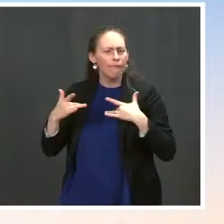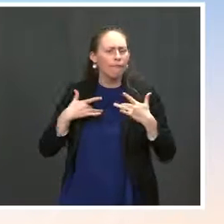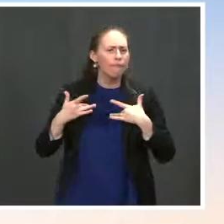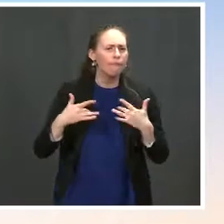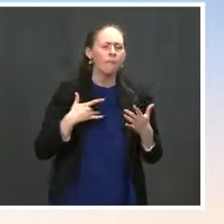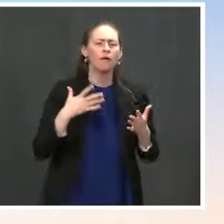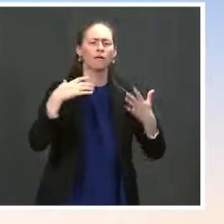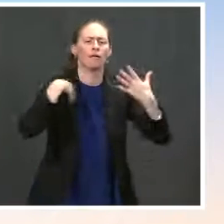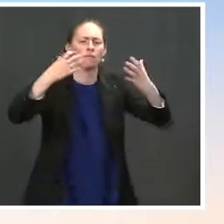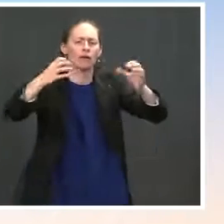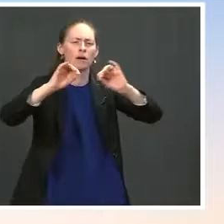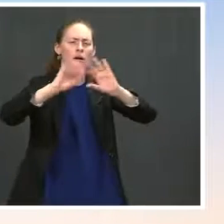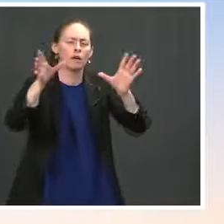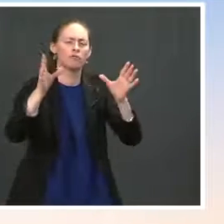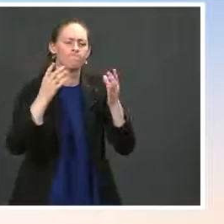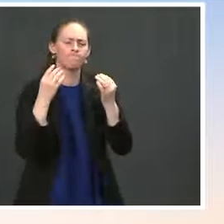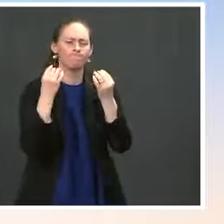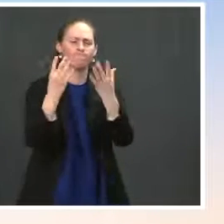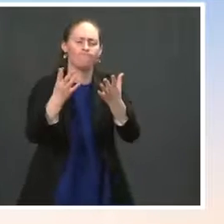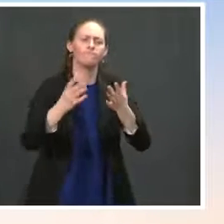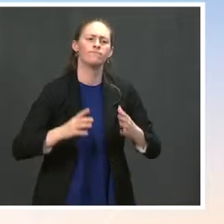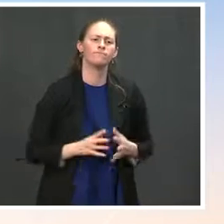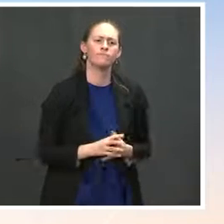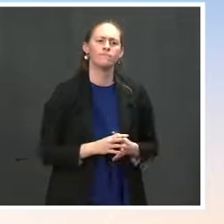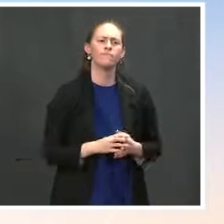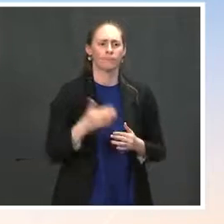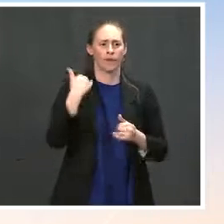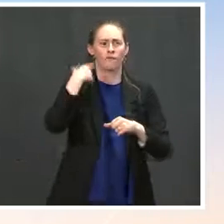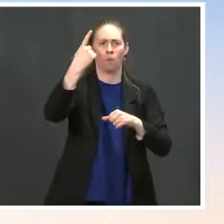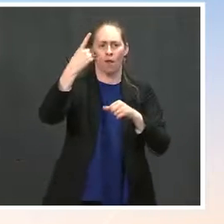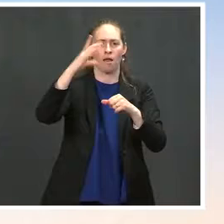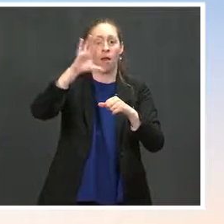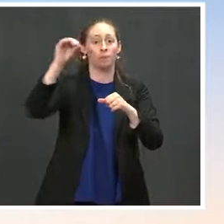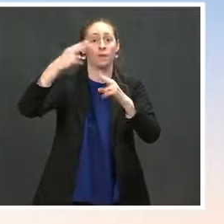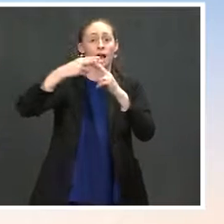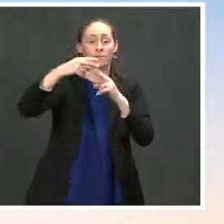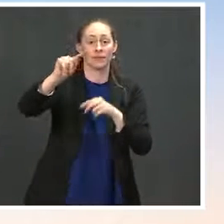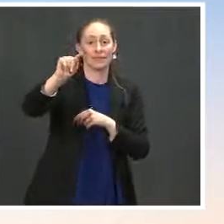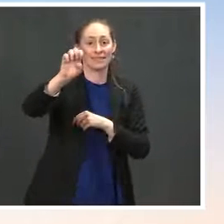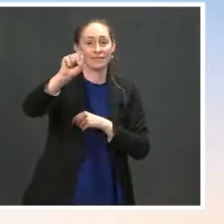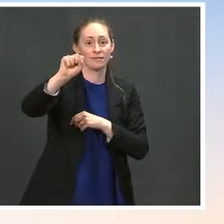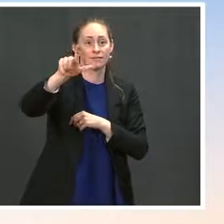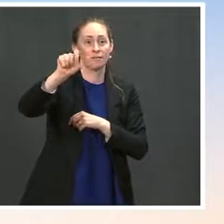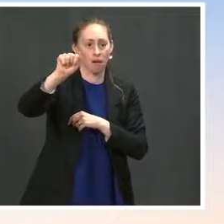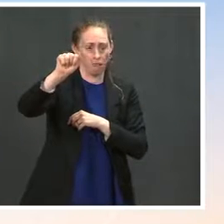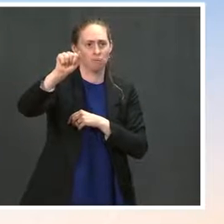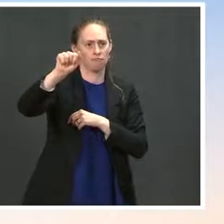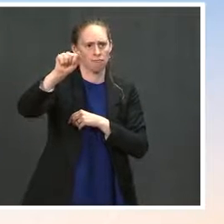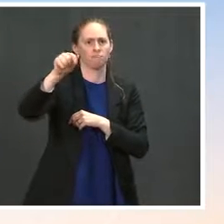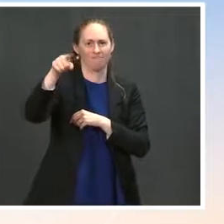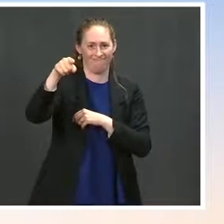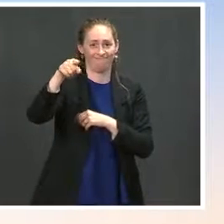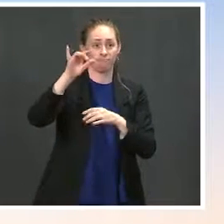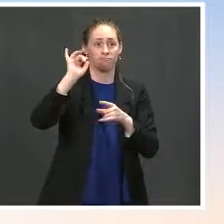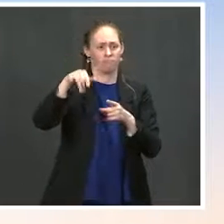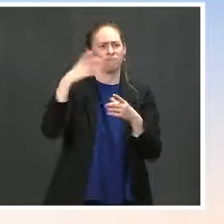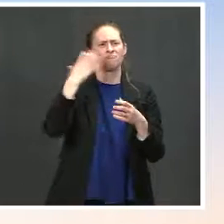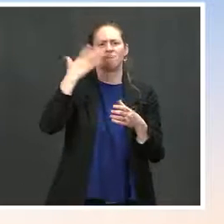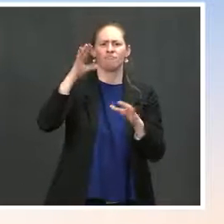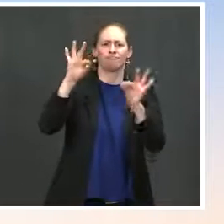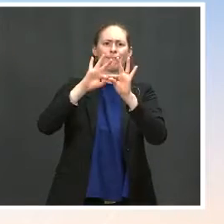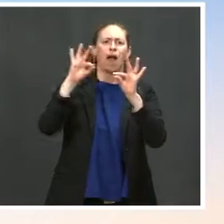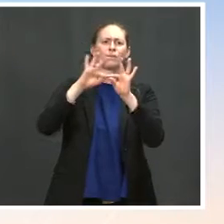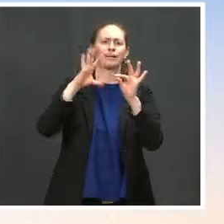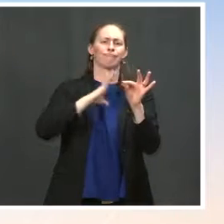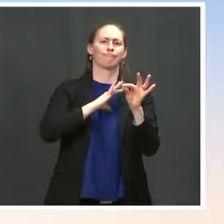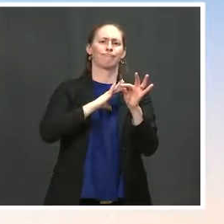to you that there's a company called Tesla, which is the highest valued automobile company in the world. Why? All it makes is